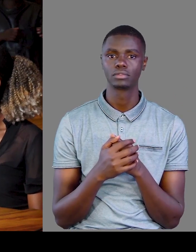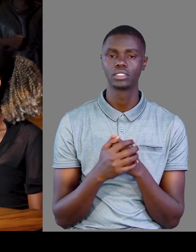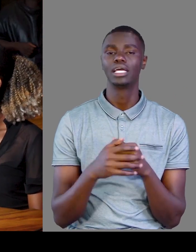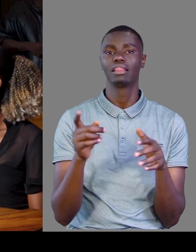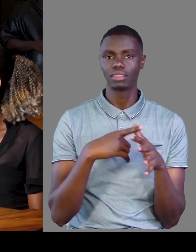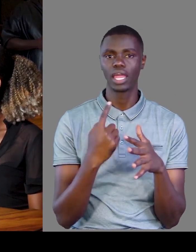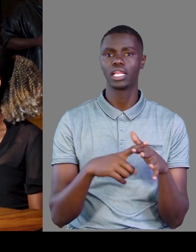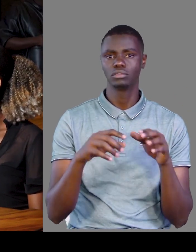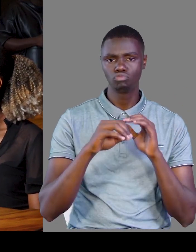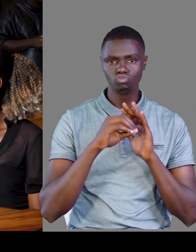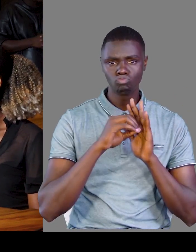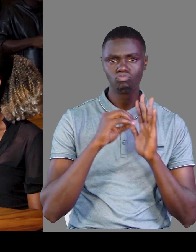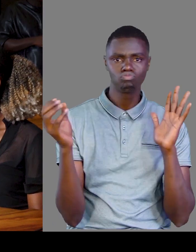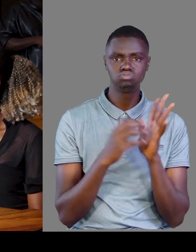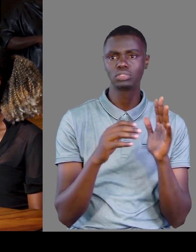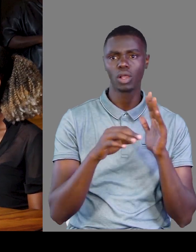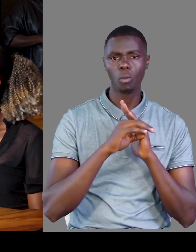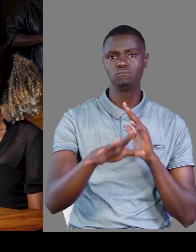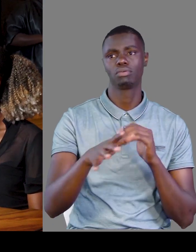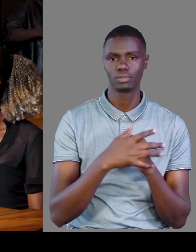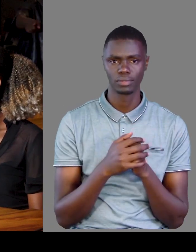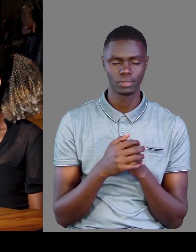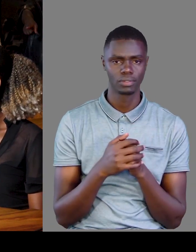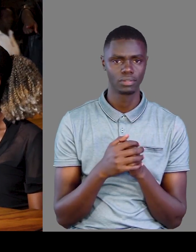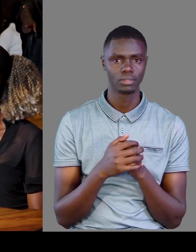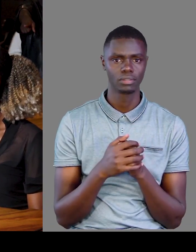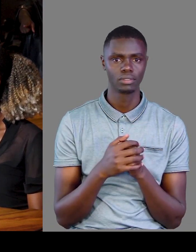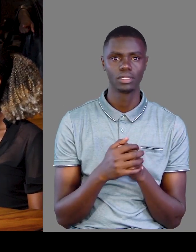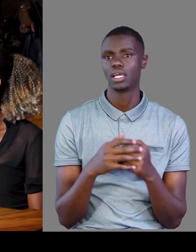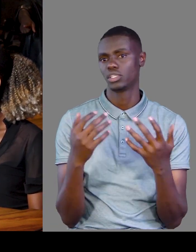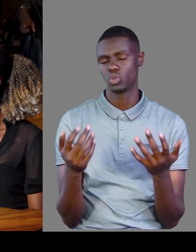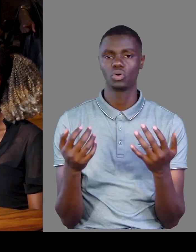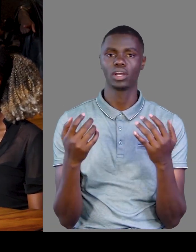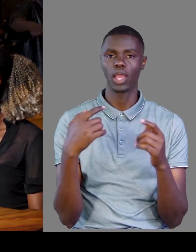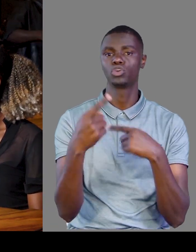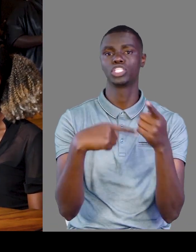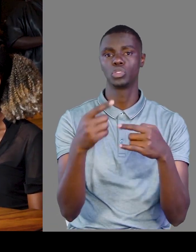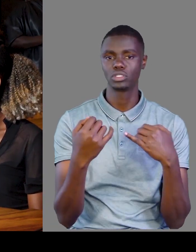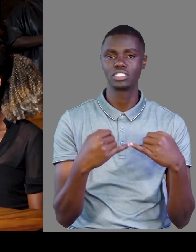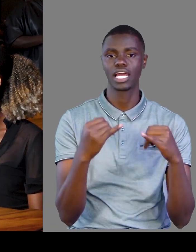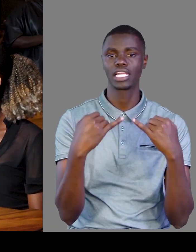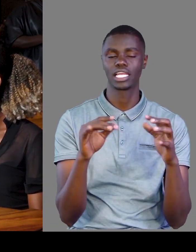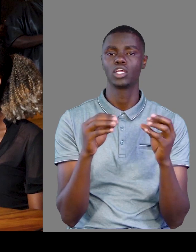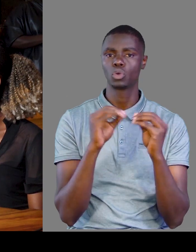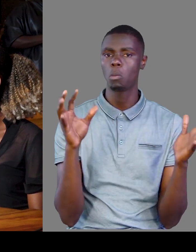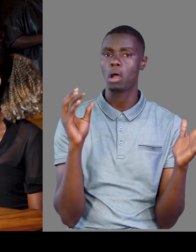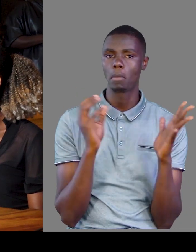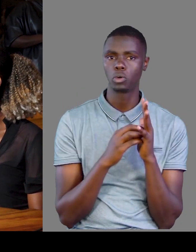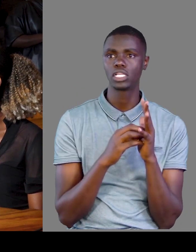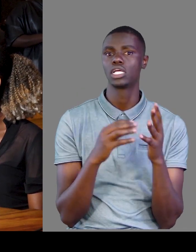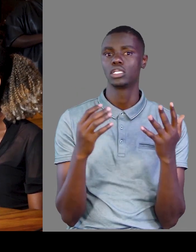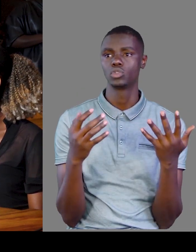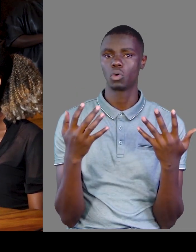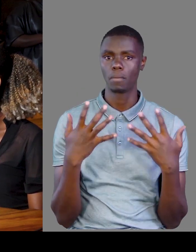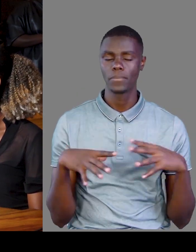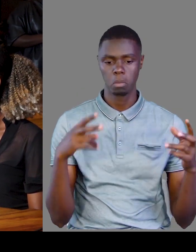it goes viral. And now I started interesting. Maybe I can try more and more and more. So the more I